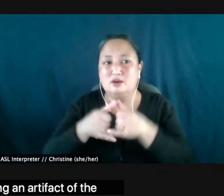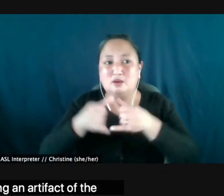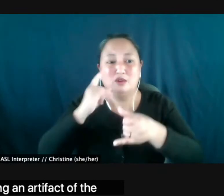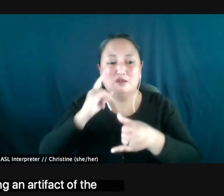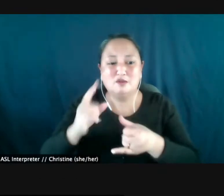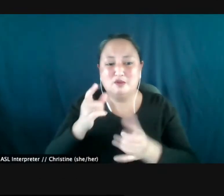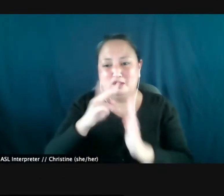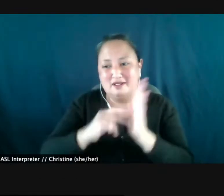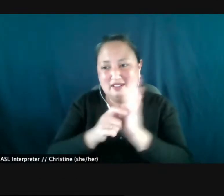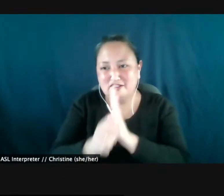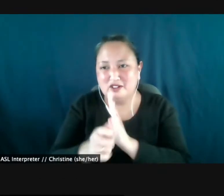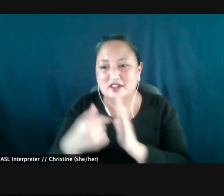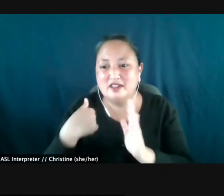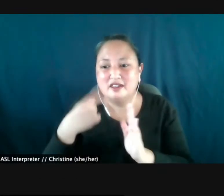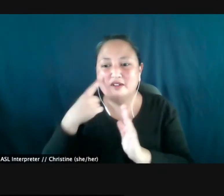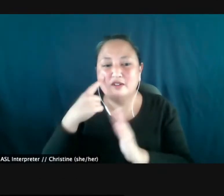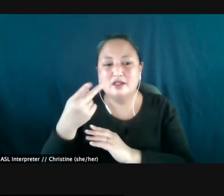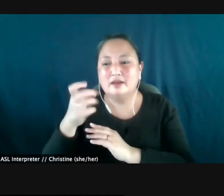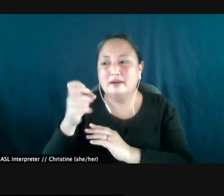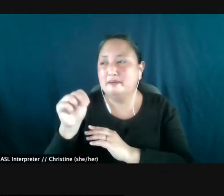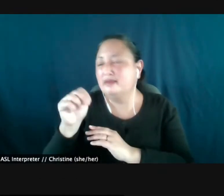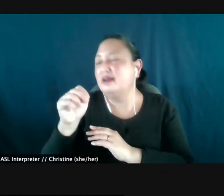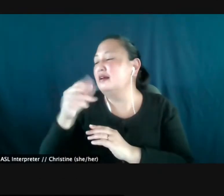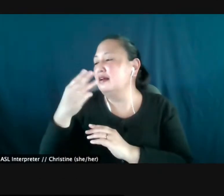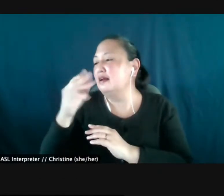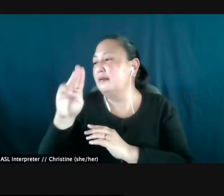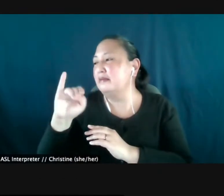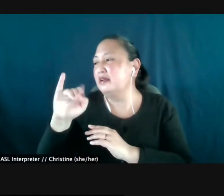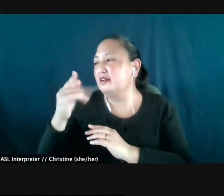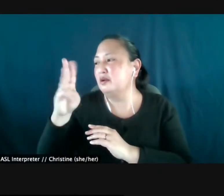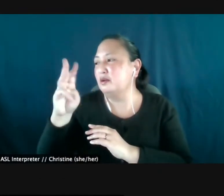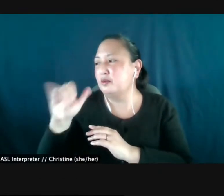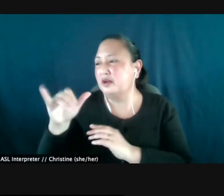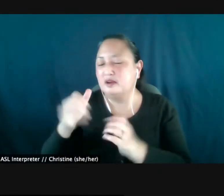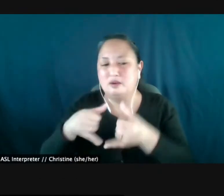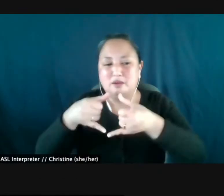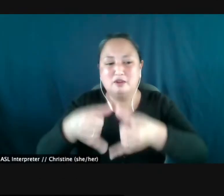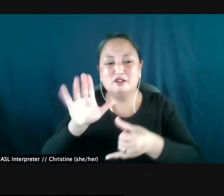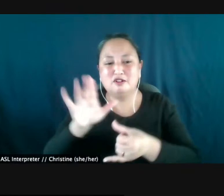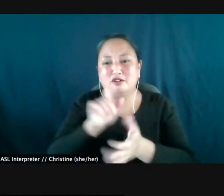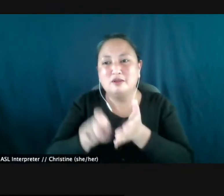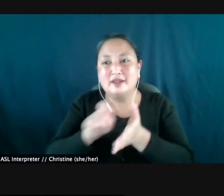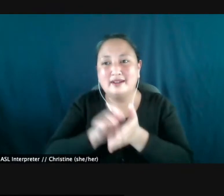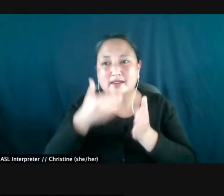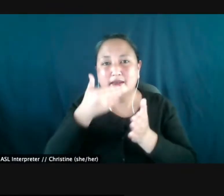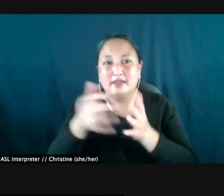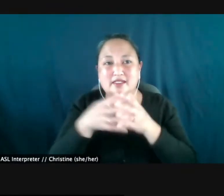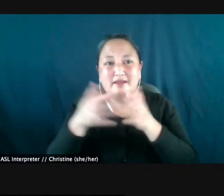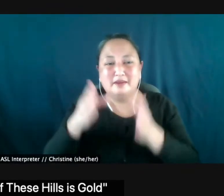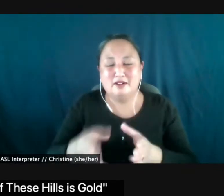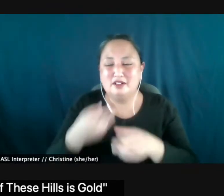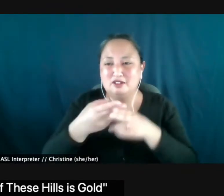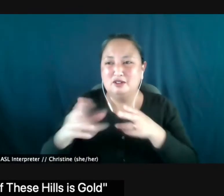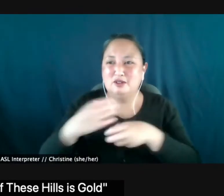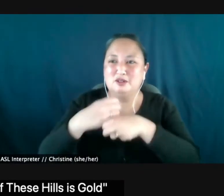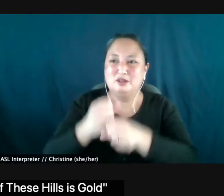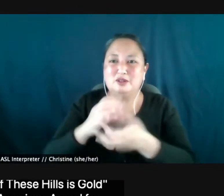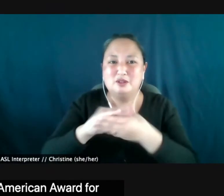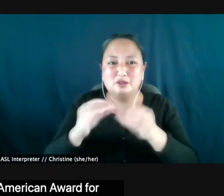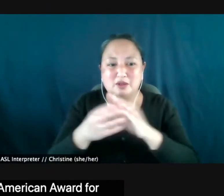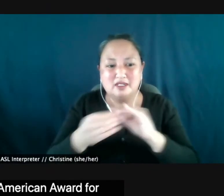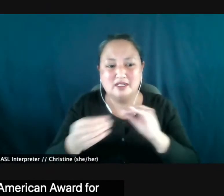and a finalist for the Penn Hemingway Award and the Lambda Literary Award. Zhang's writing appears in Best American Short Stories, The Cut,